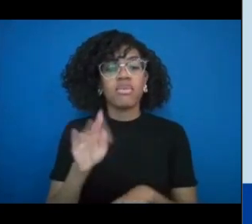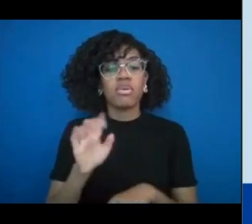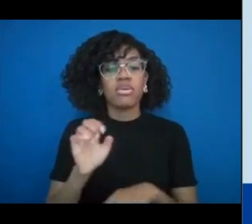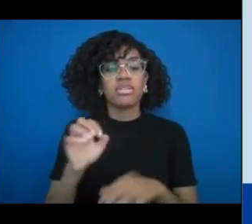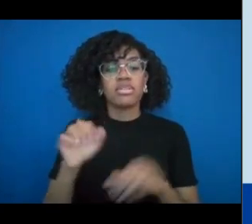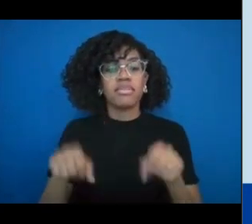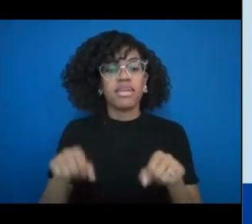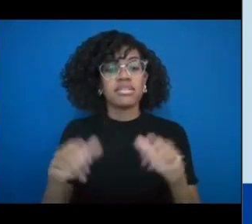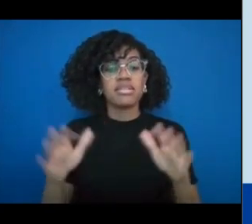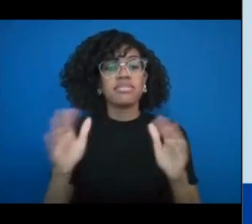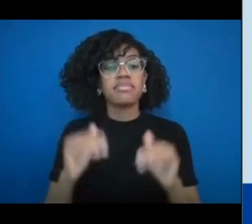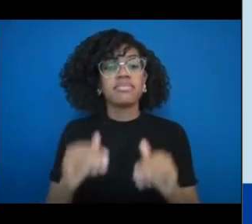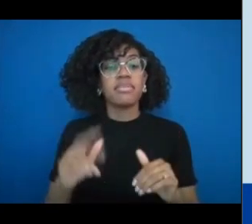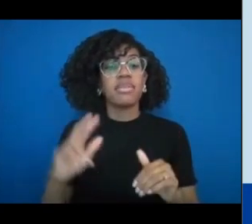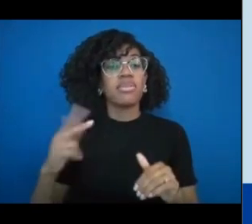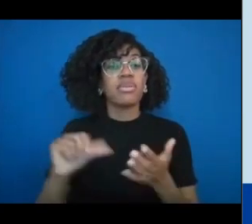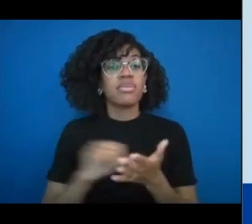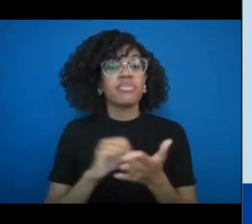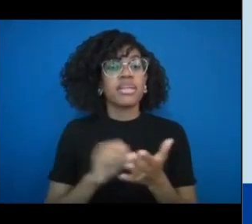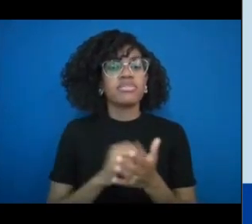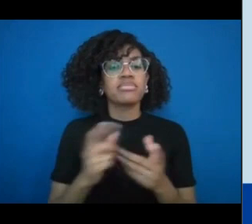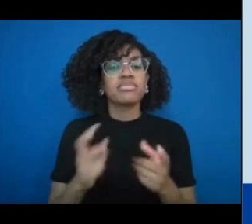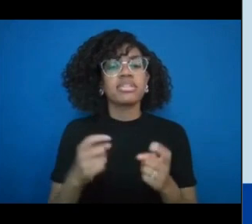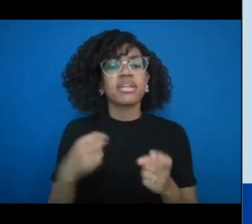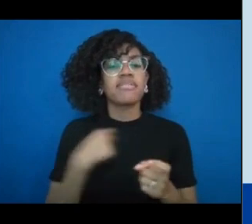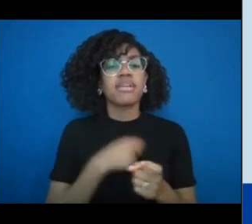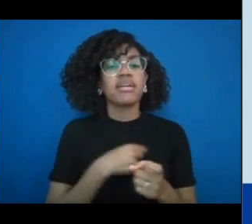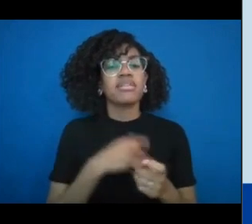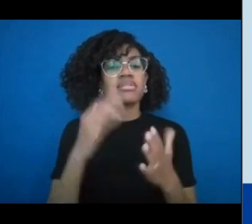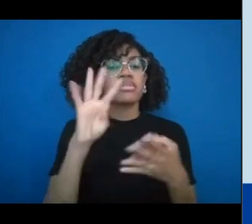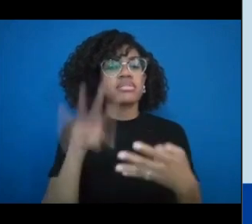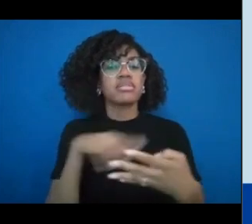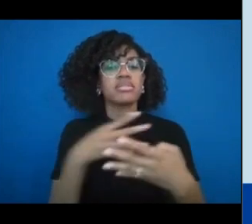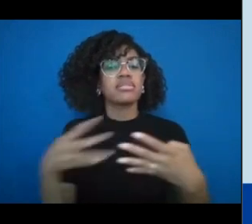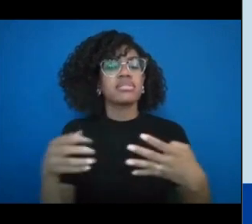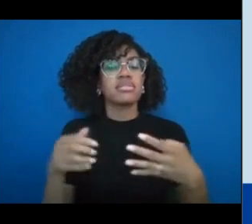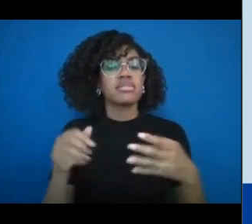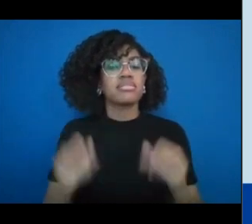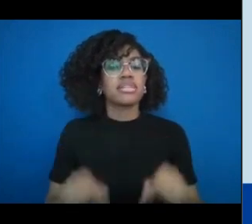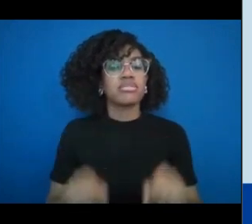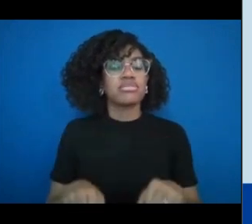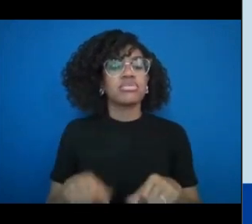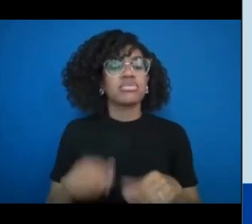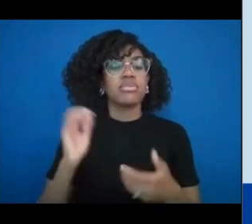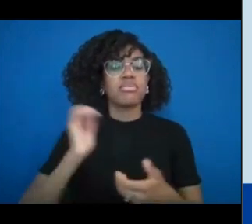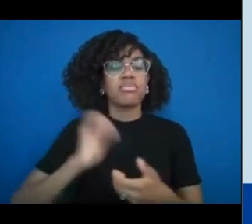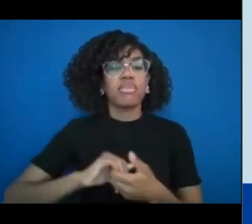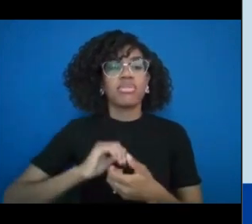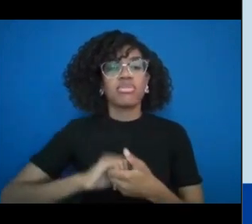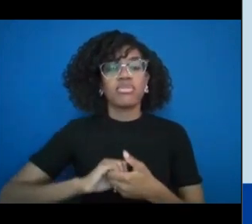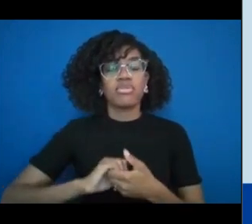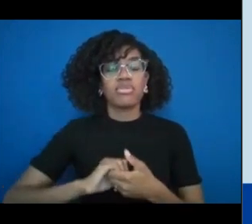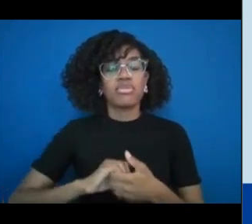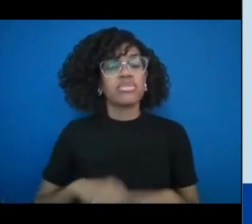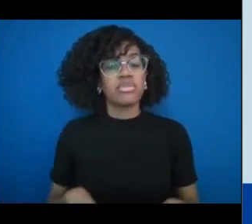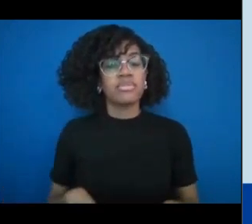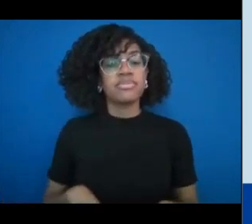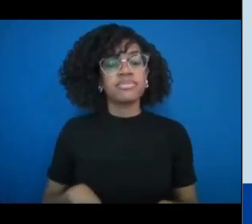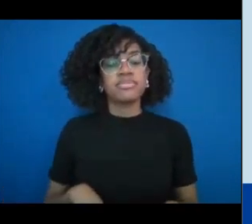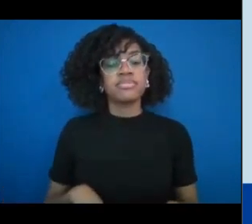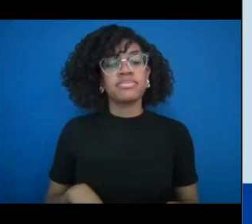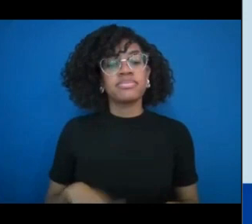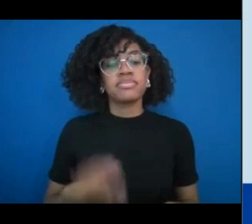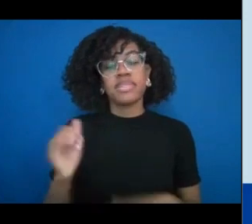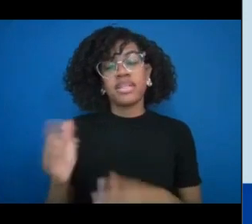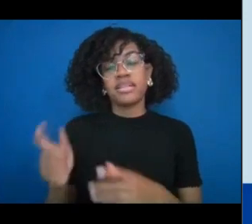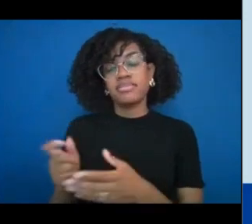third page, give us a table of planned or potential partners. This lets us make